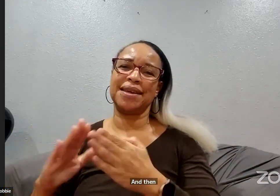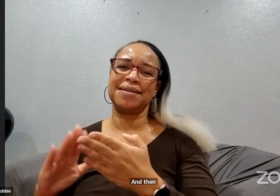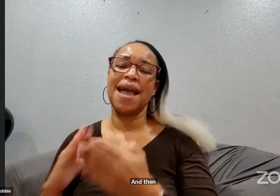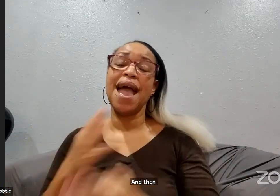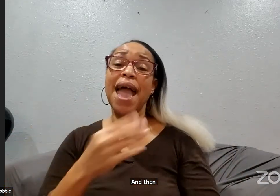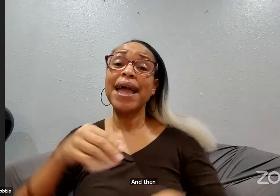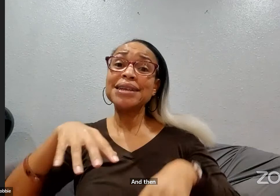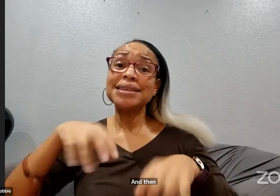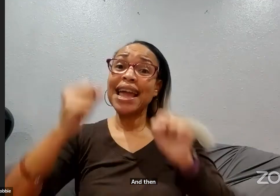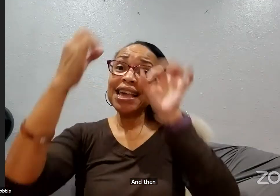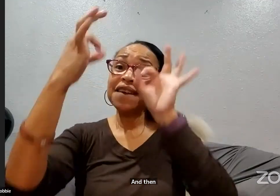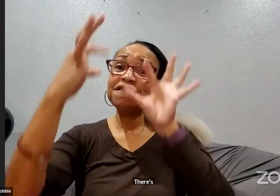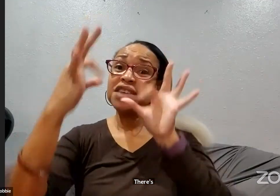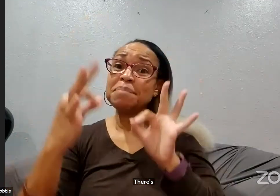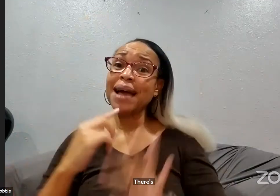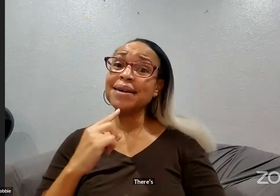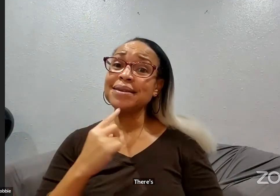input.